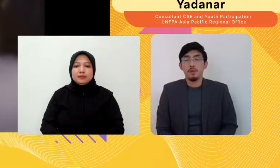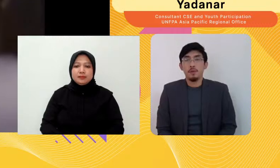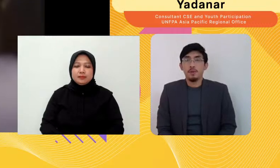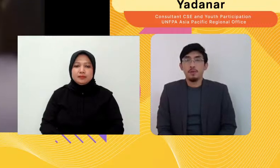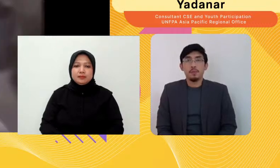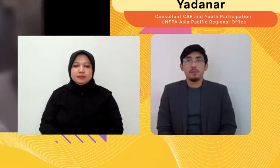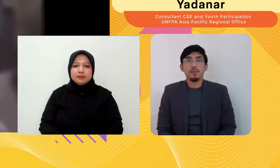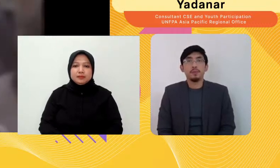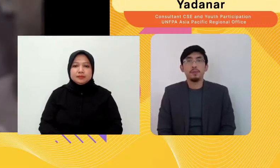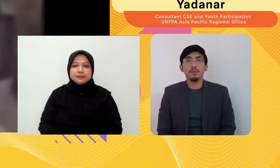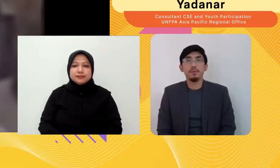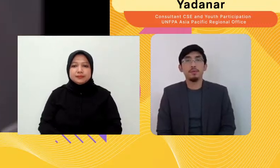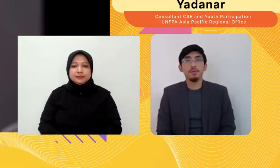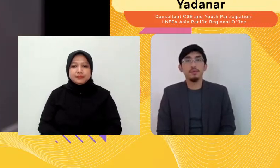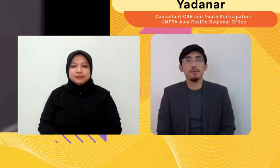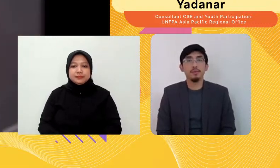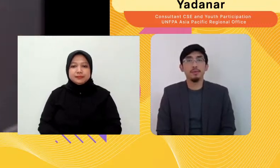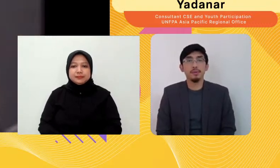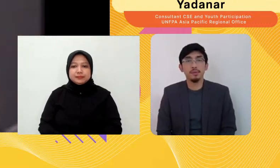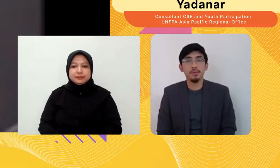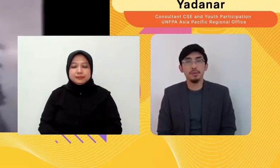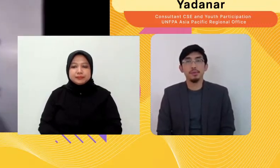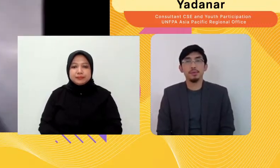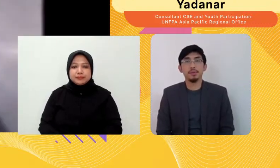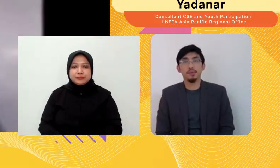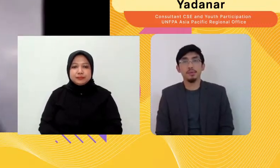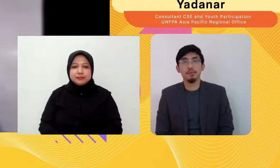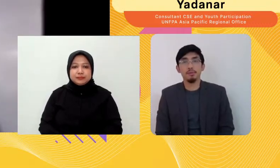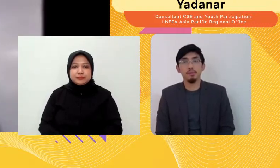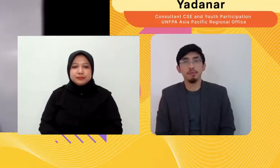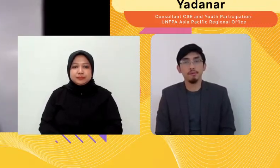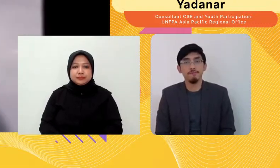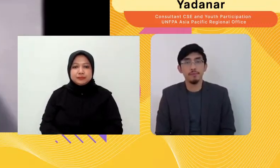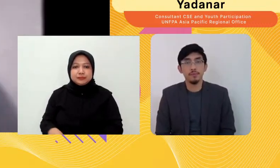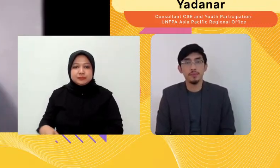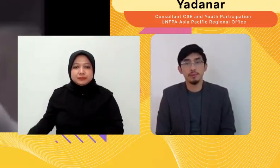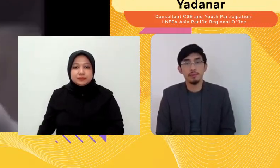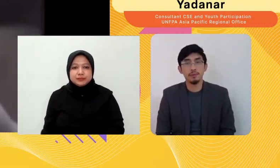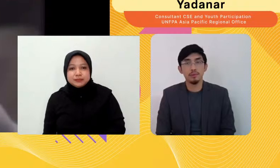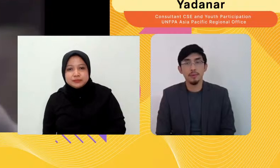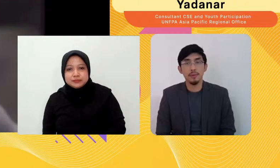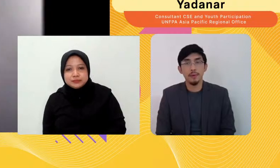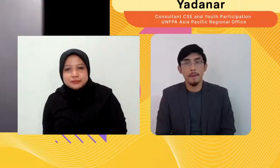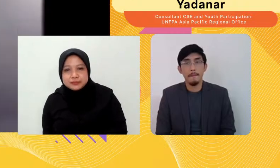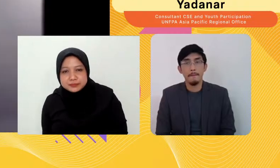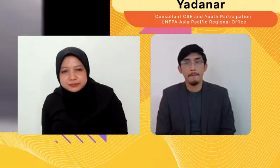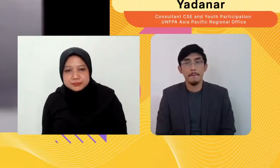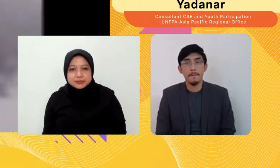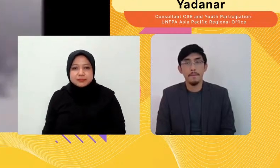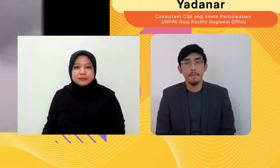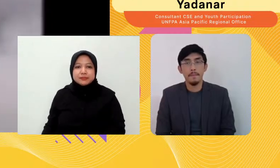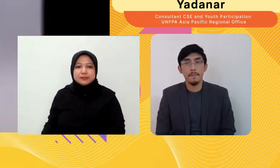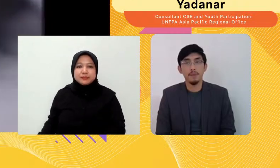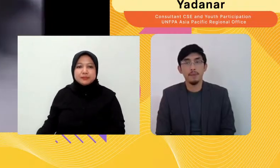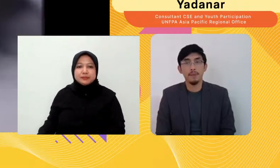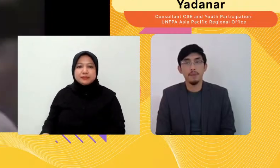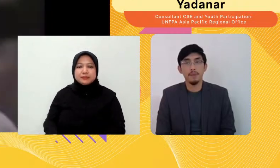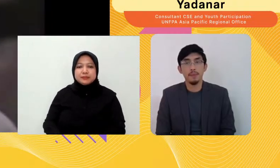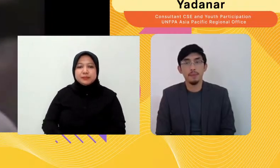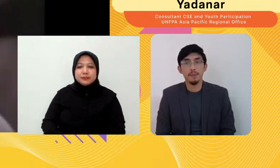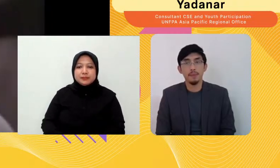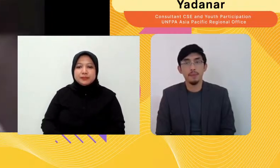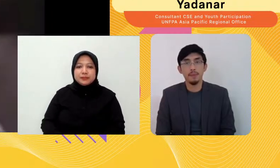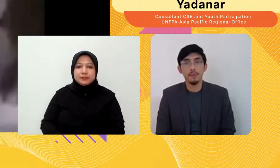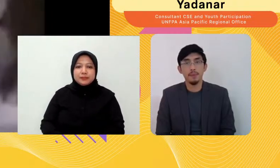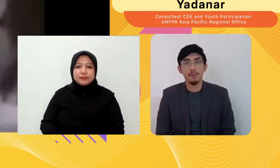First, only gays and IV drug users were being killed by AIDS. But now we know every one of us could be